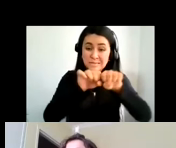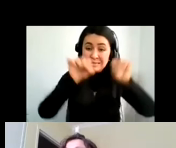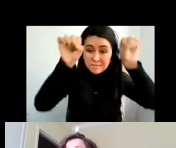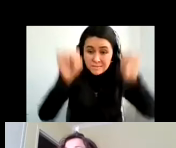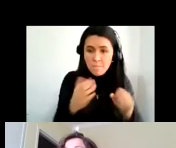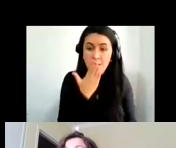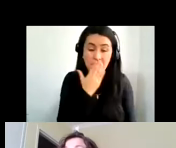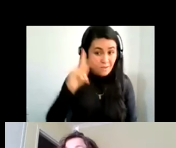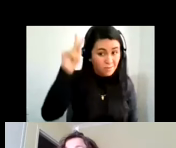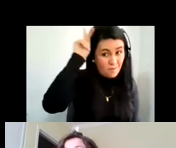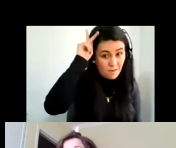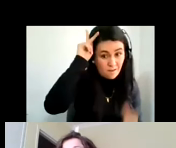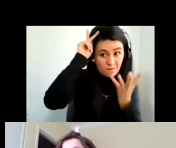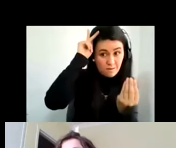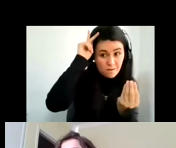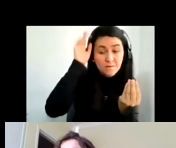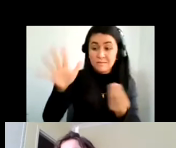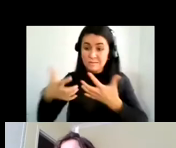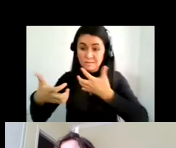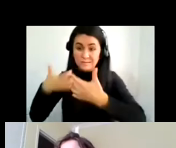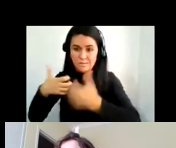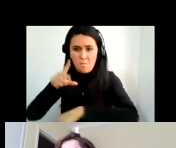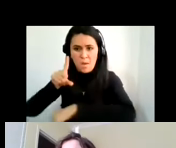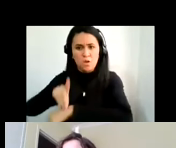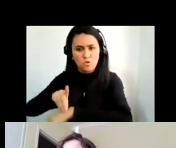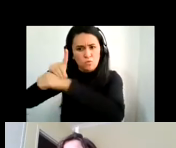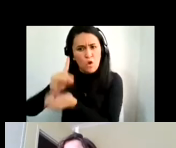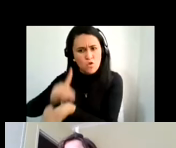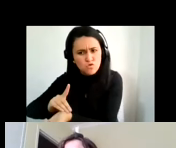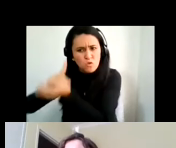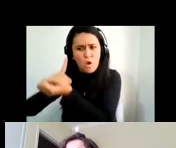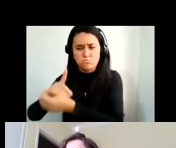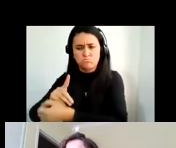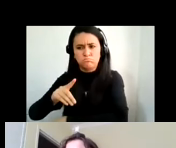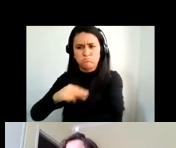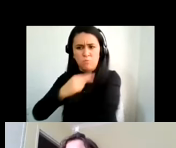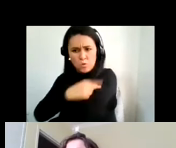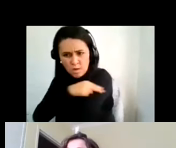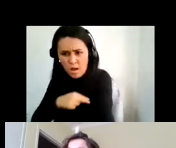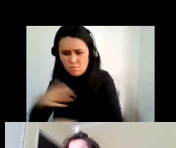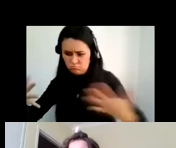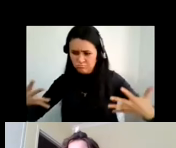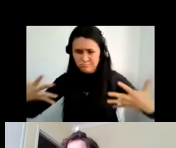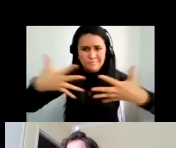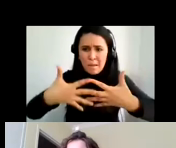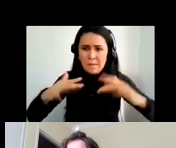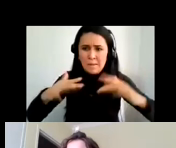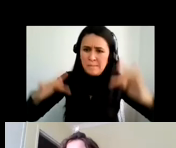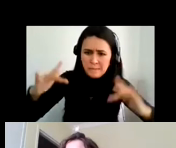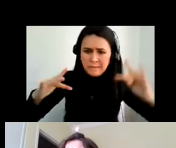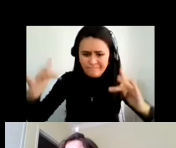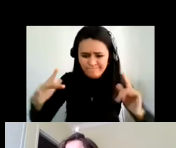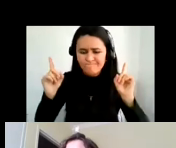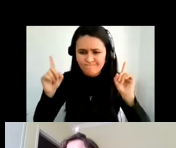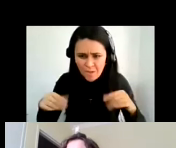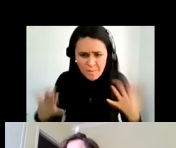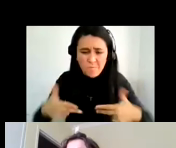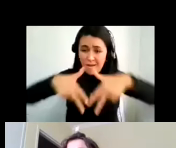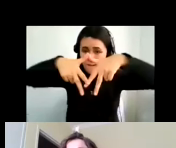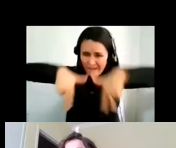systems. They also look at gender norms, roles, and relations that inhibit access, the age appropriateness of